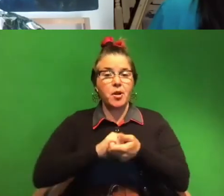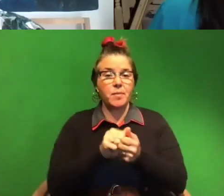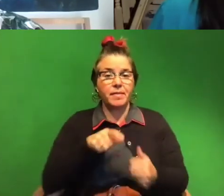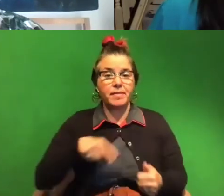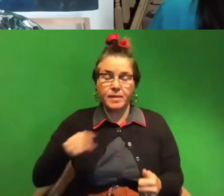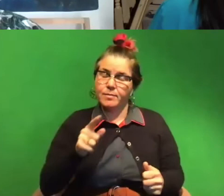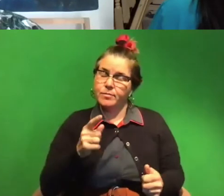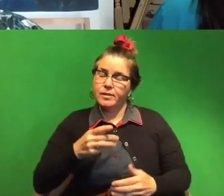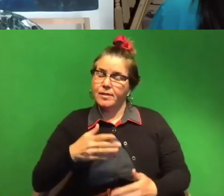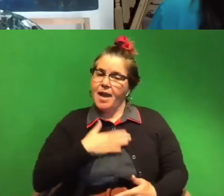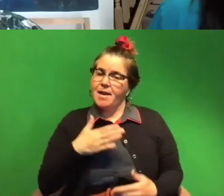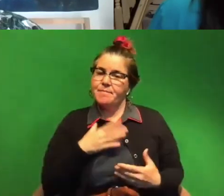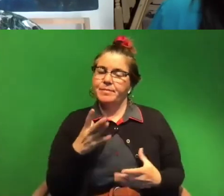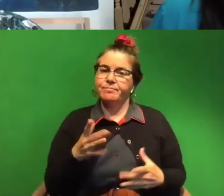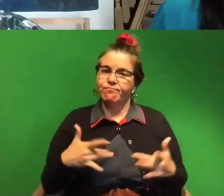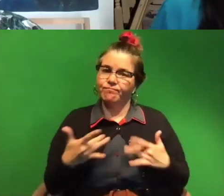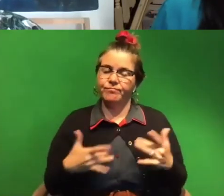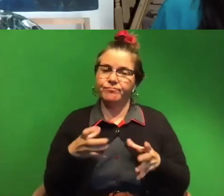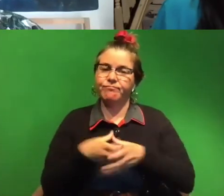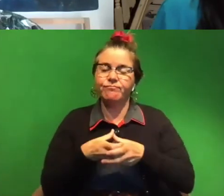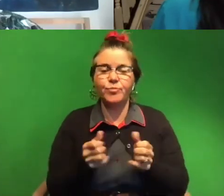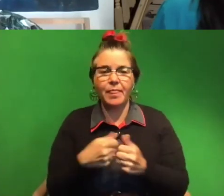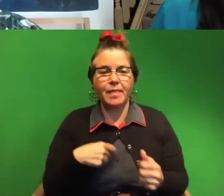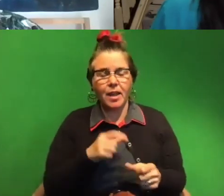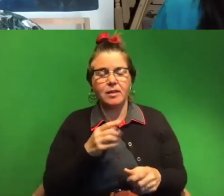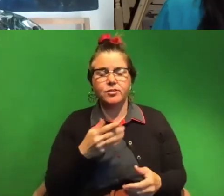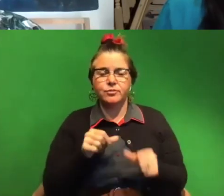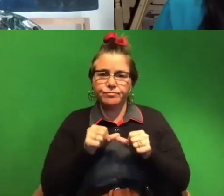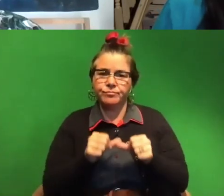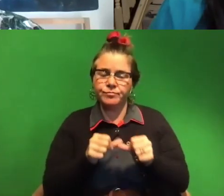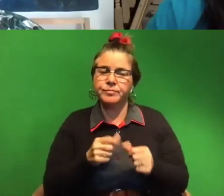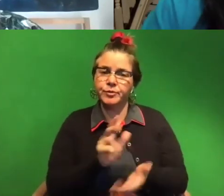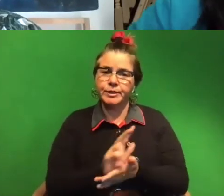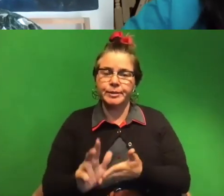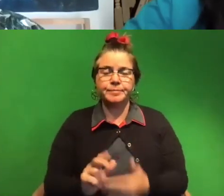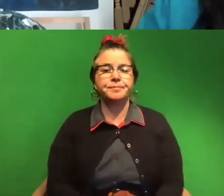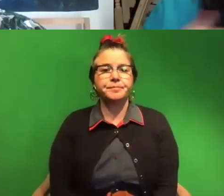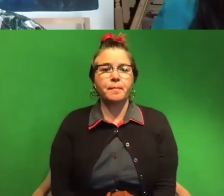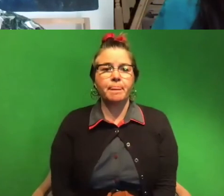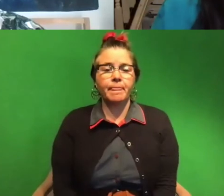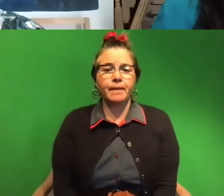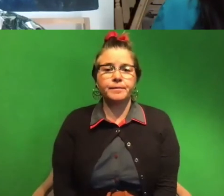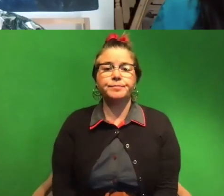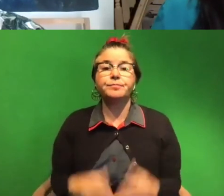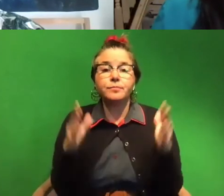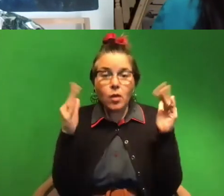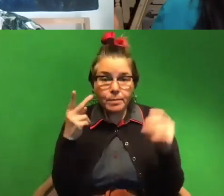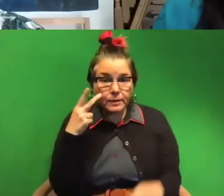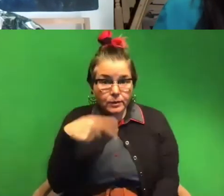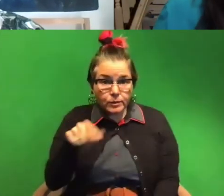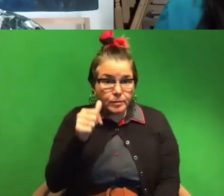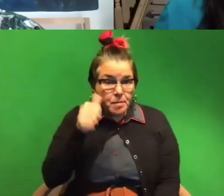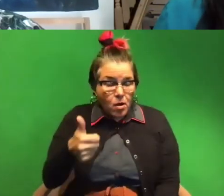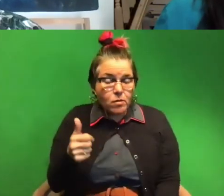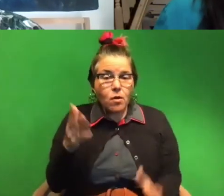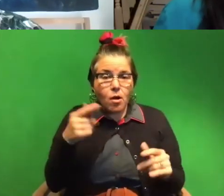really happy that they're grouped with us to do some good work during this 3-week period. We hope to see you all tomorrow. We hope